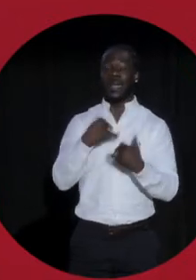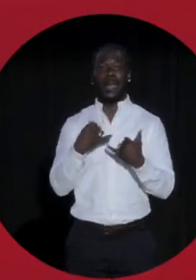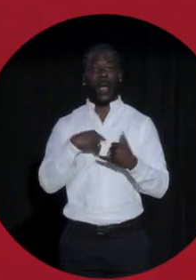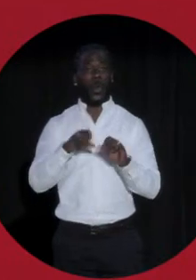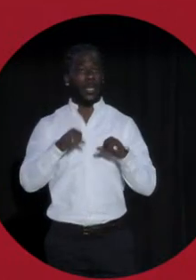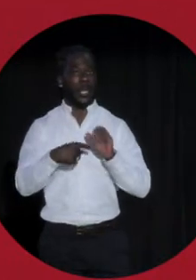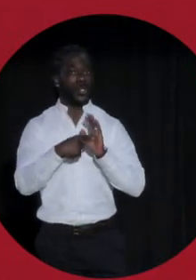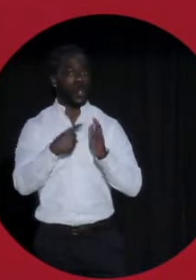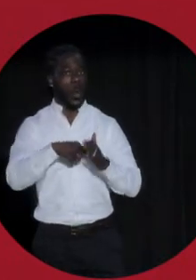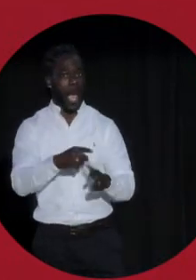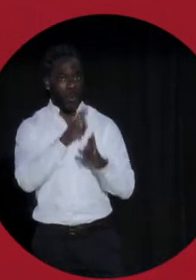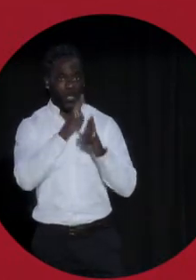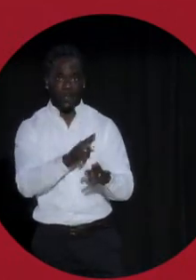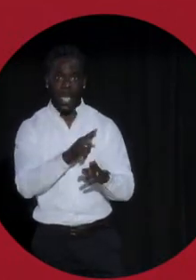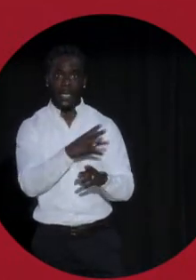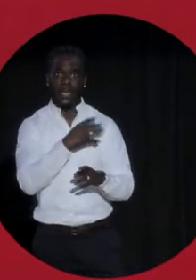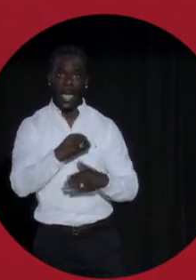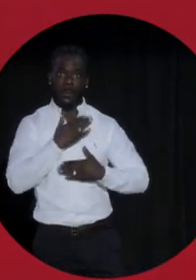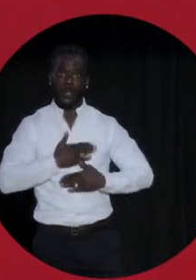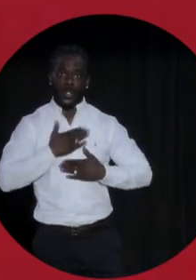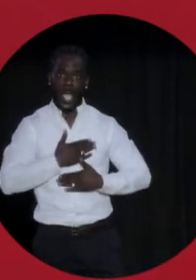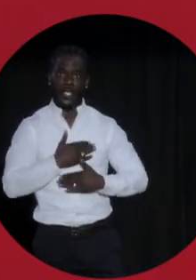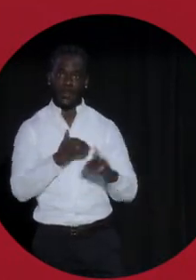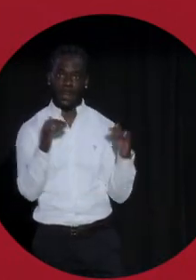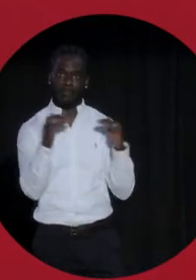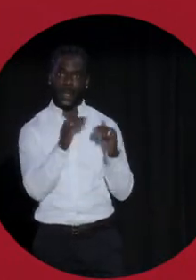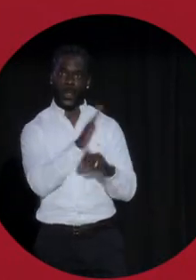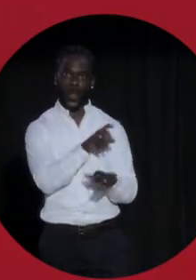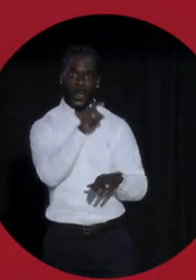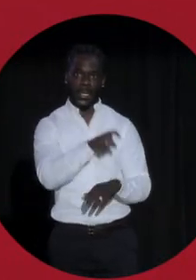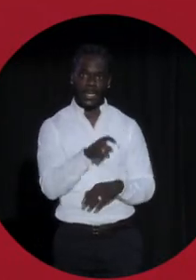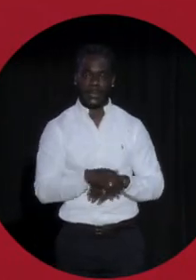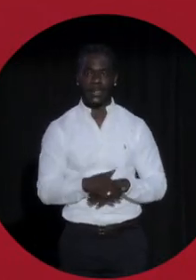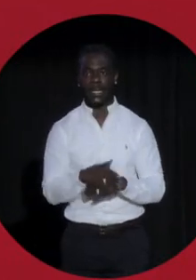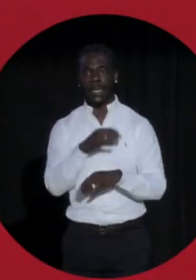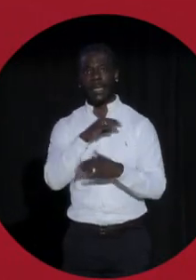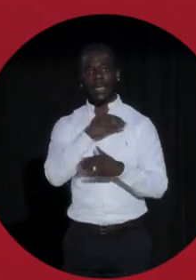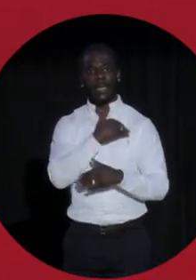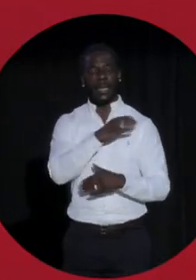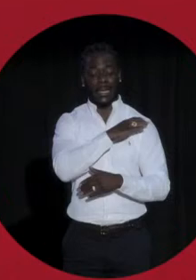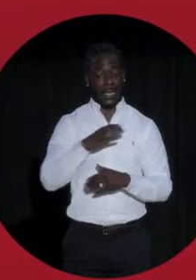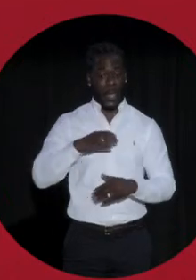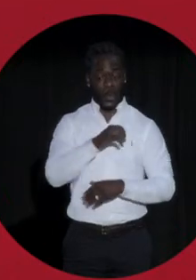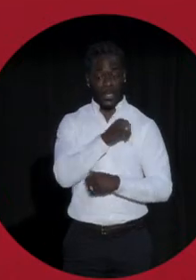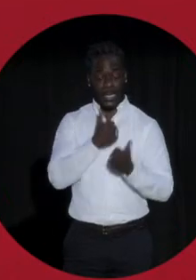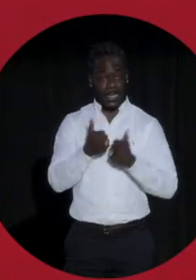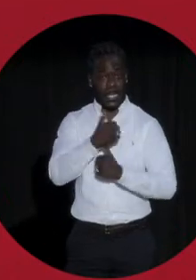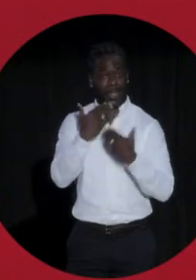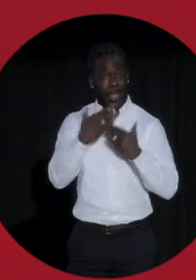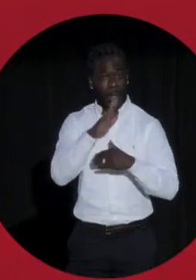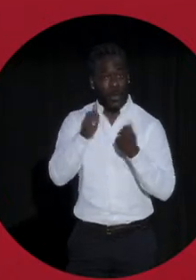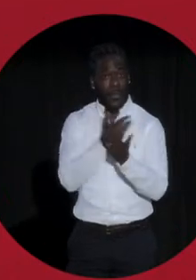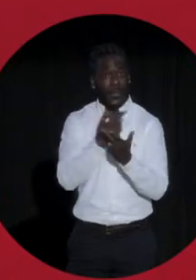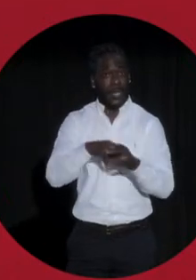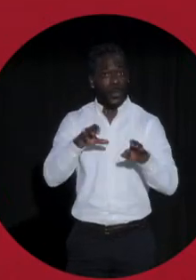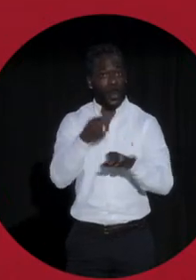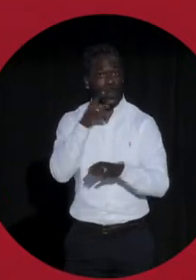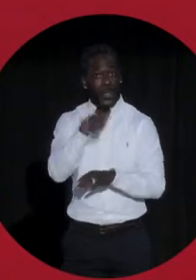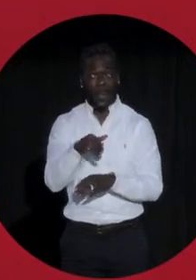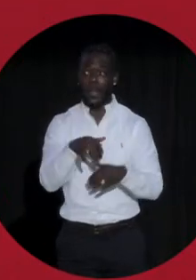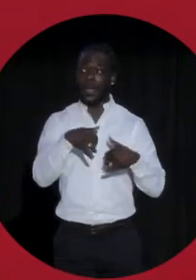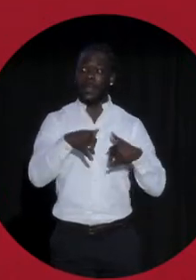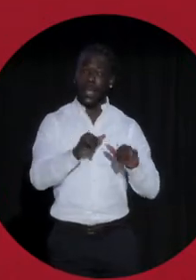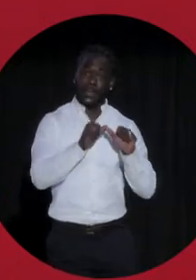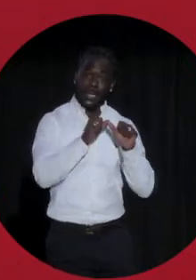by continuing to meet their needs. County Exec, thank you for all that you do for them. Let's continue to get in good trouble as